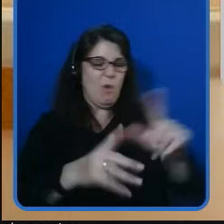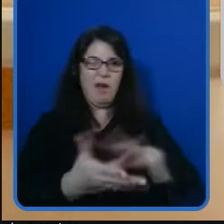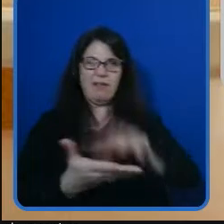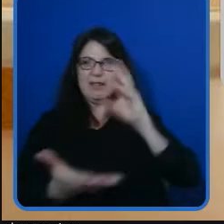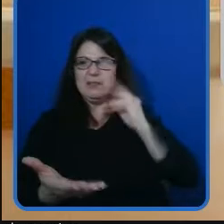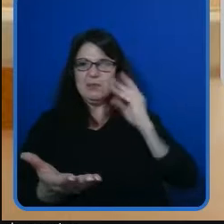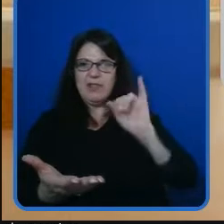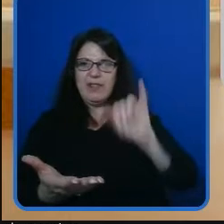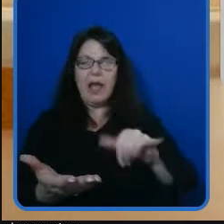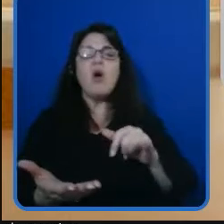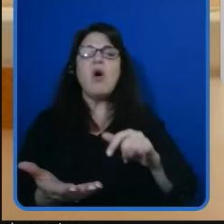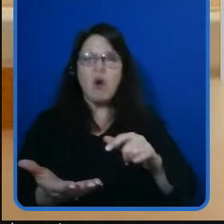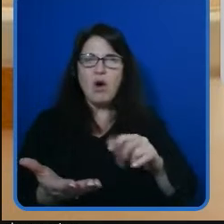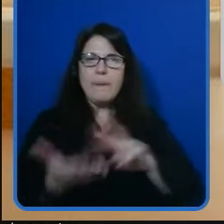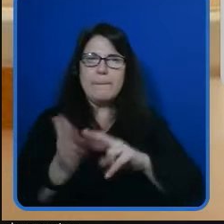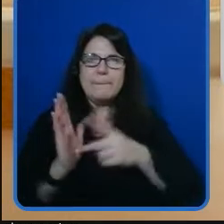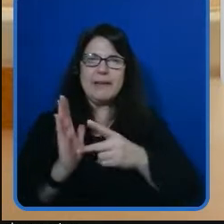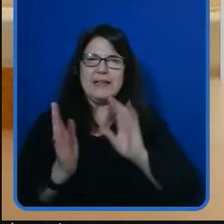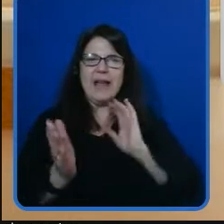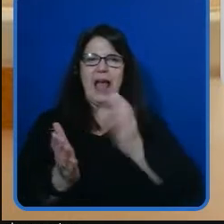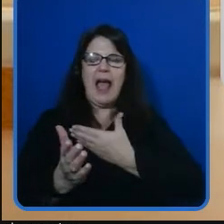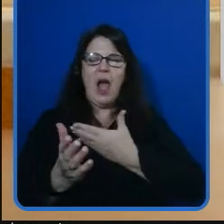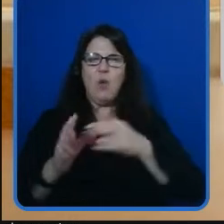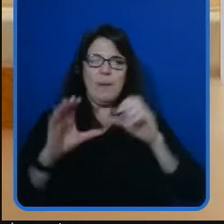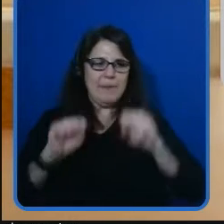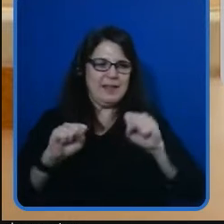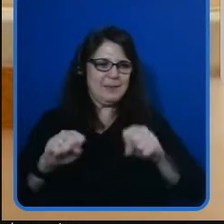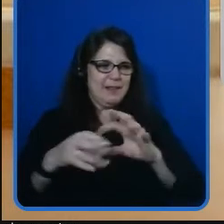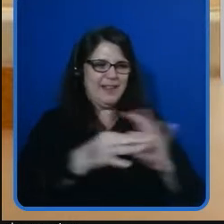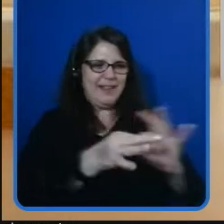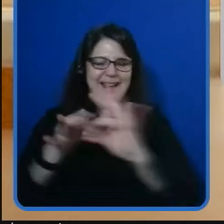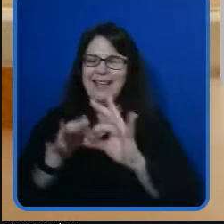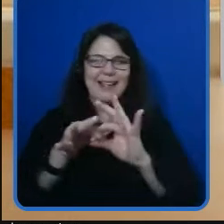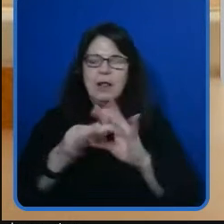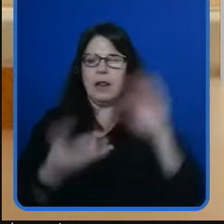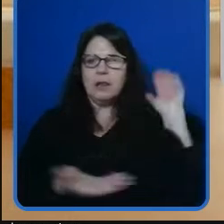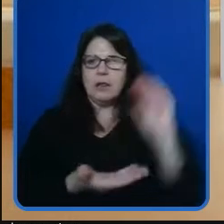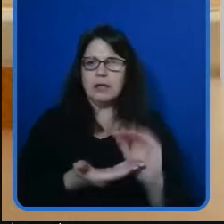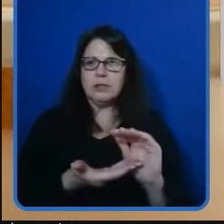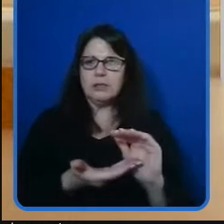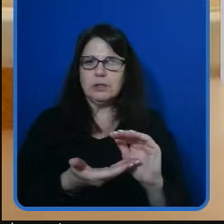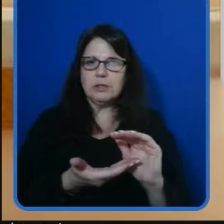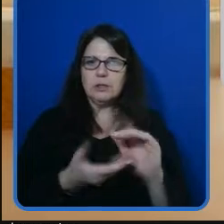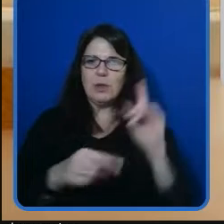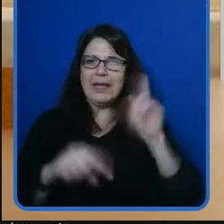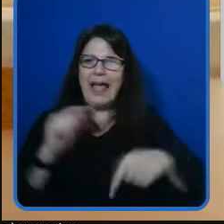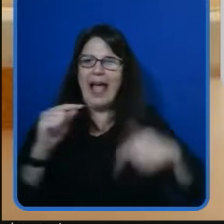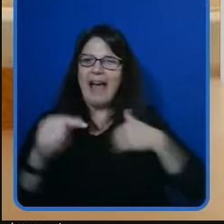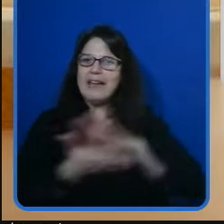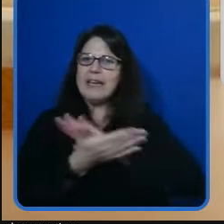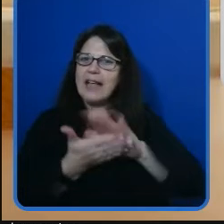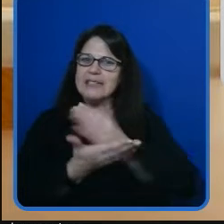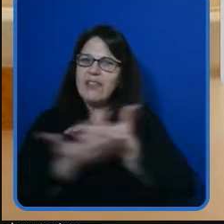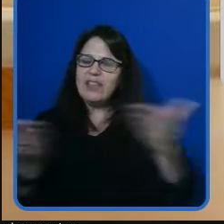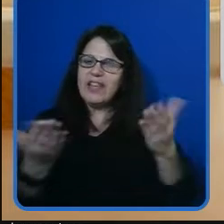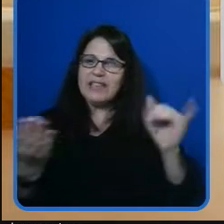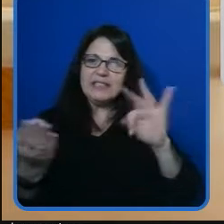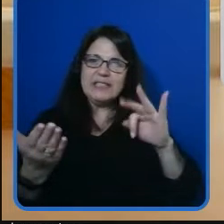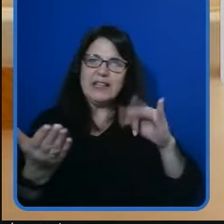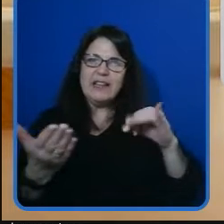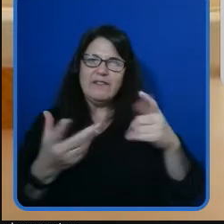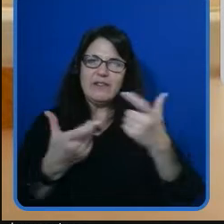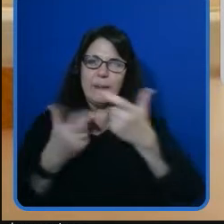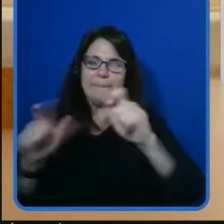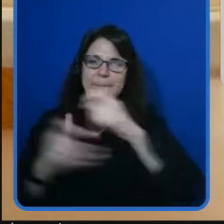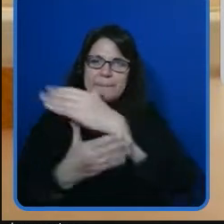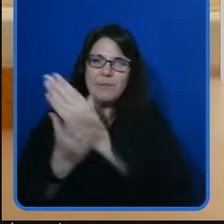we lessen our collective possibilities. We can't have nice things when a sizable portion of our workforce is